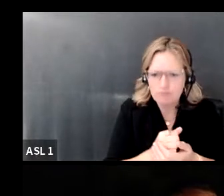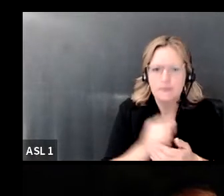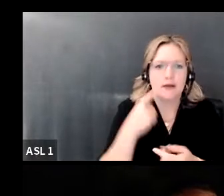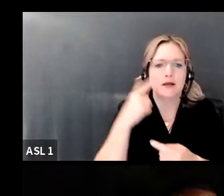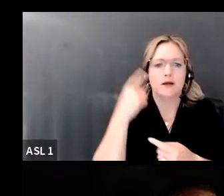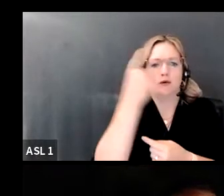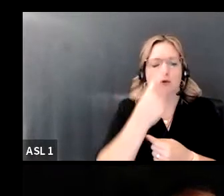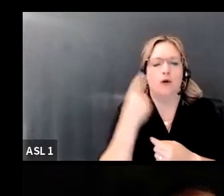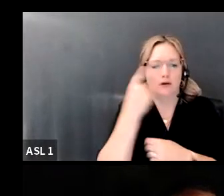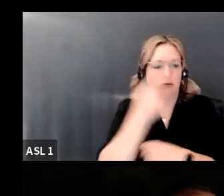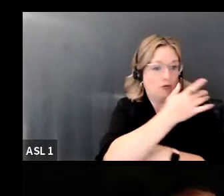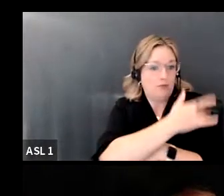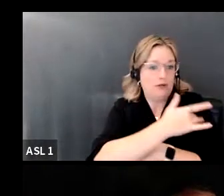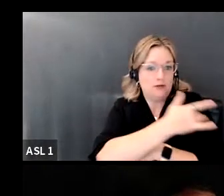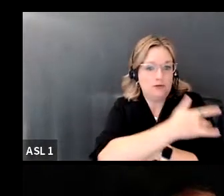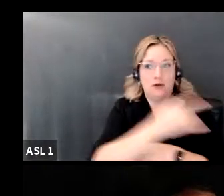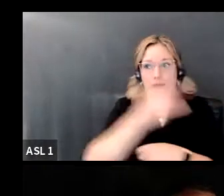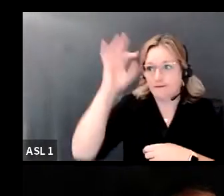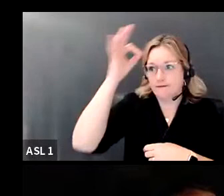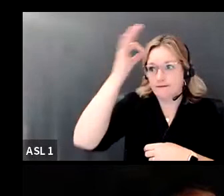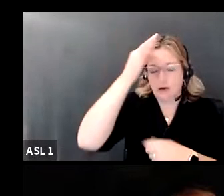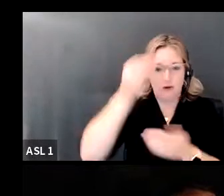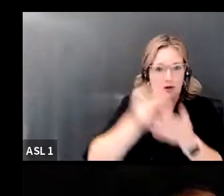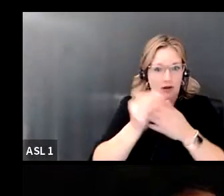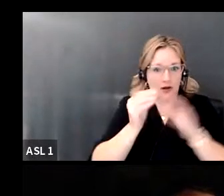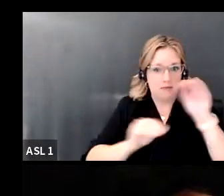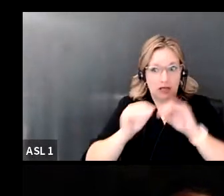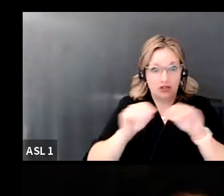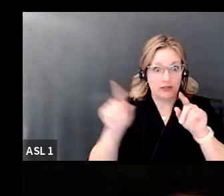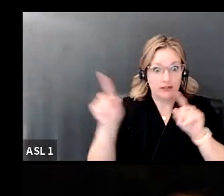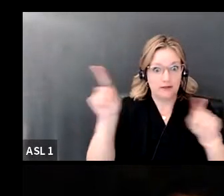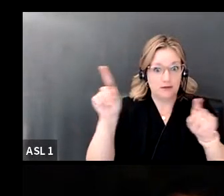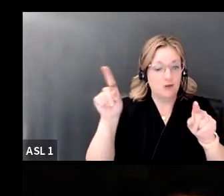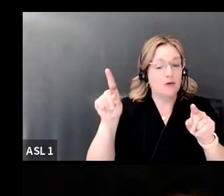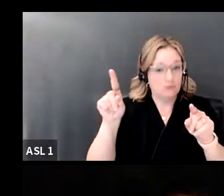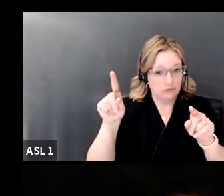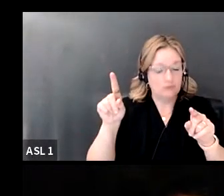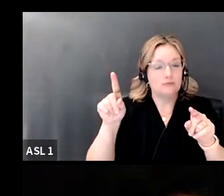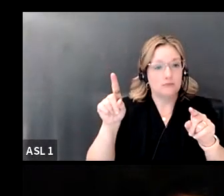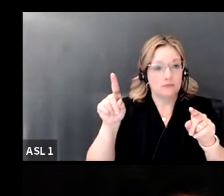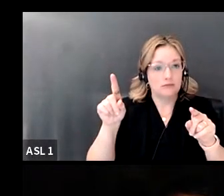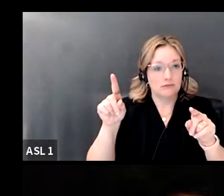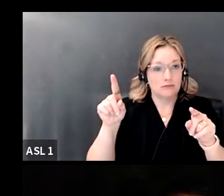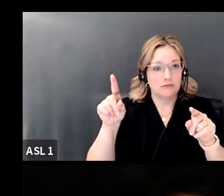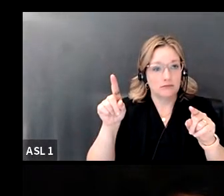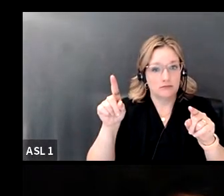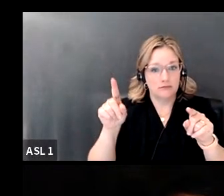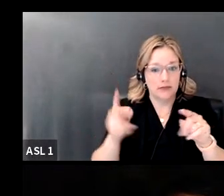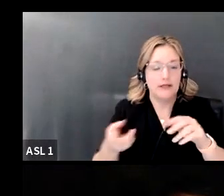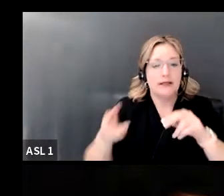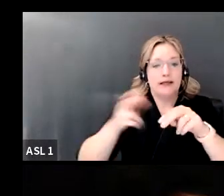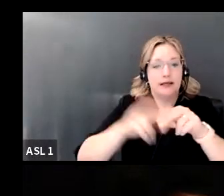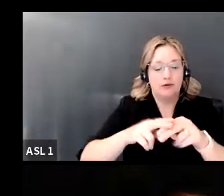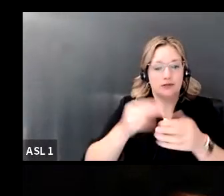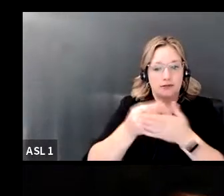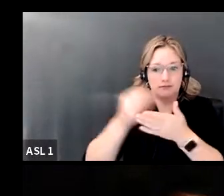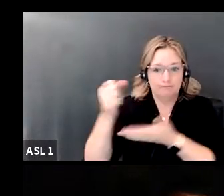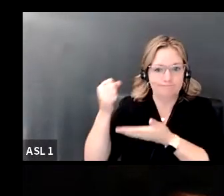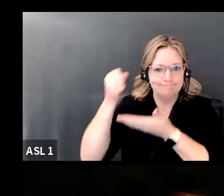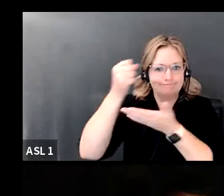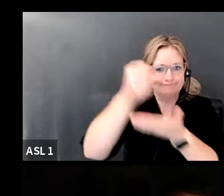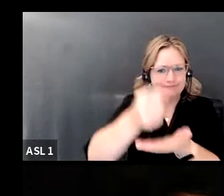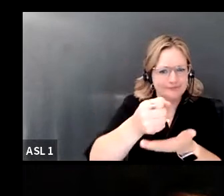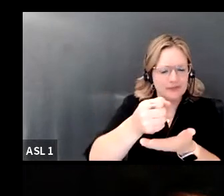provincial and federal uh revenue budgets are experiencing an increase uh um to the grant i was just